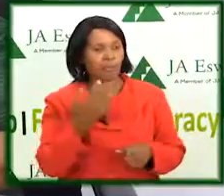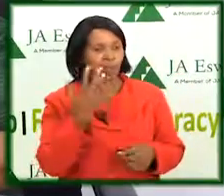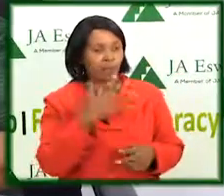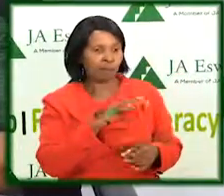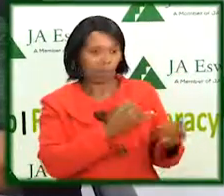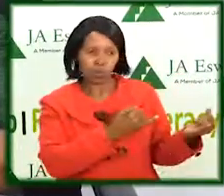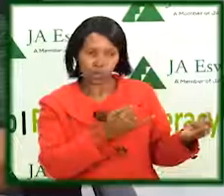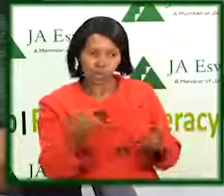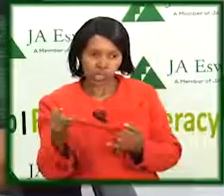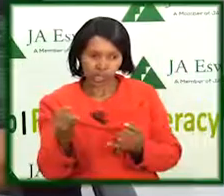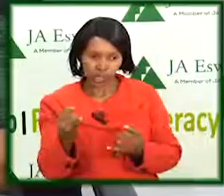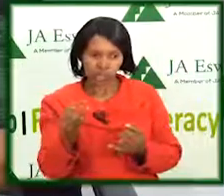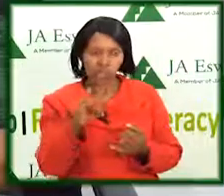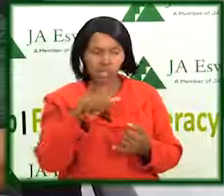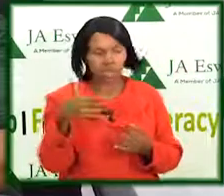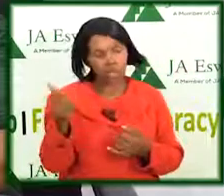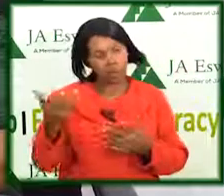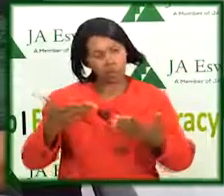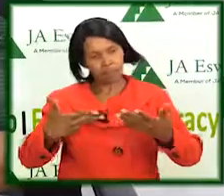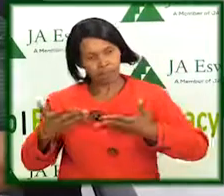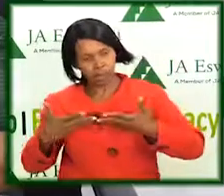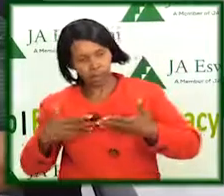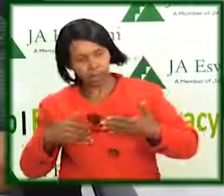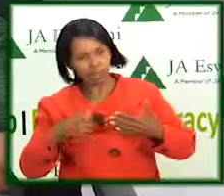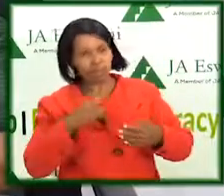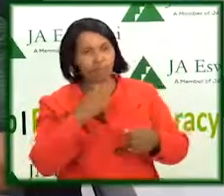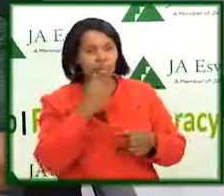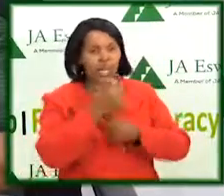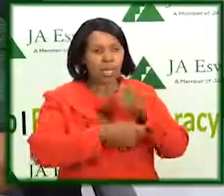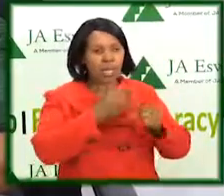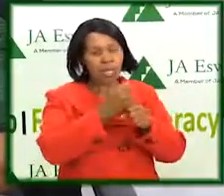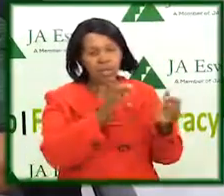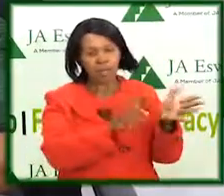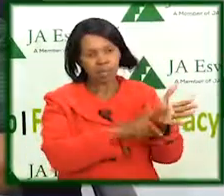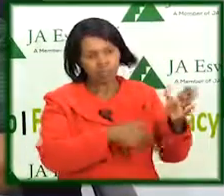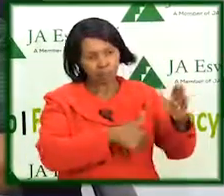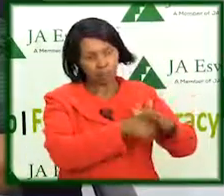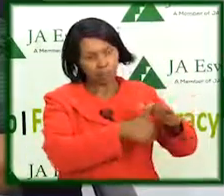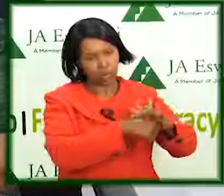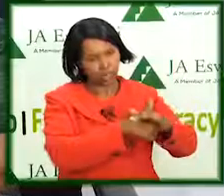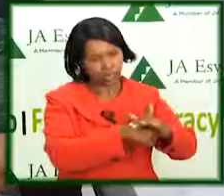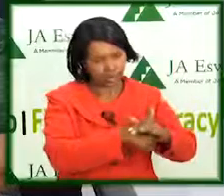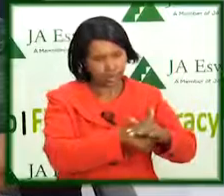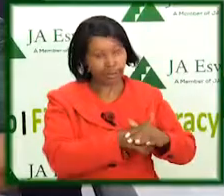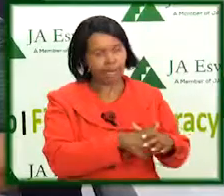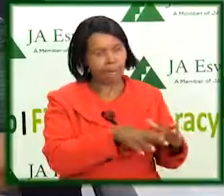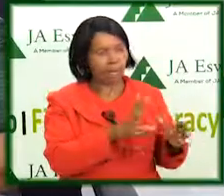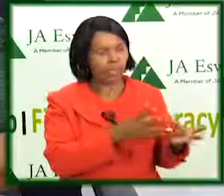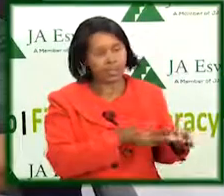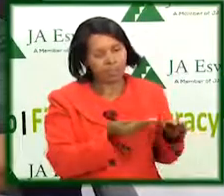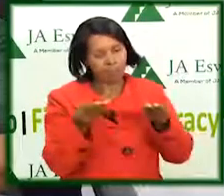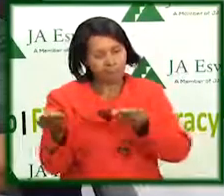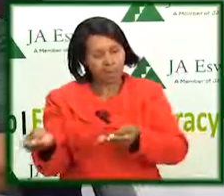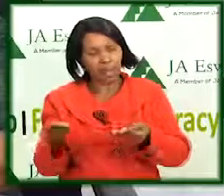Company program that the end of year report and the business plan report are the most important documents that you need to submit to the J